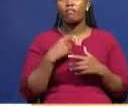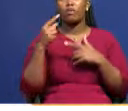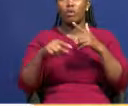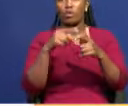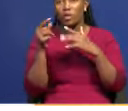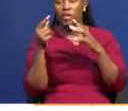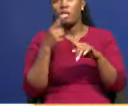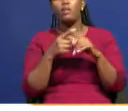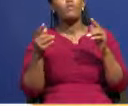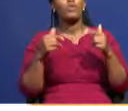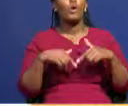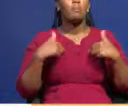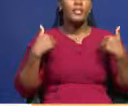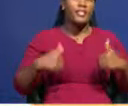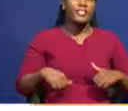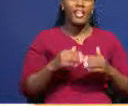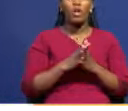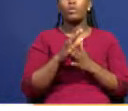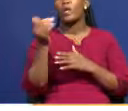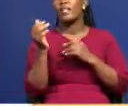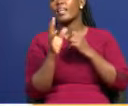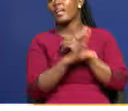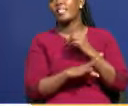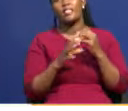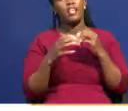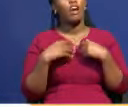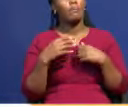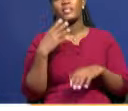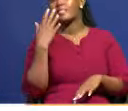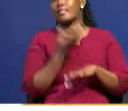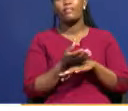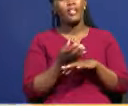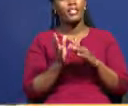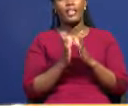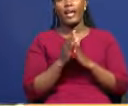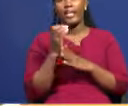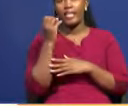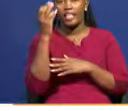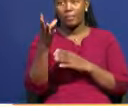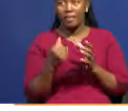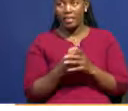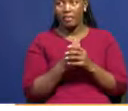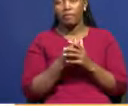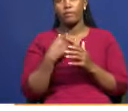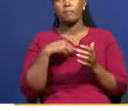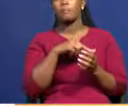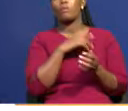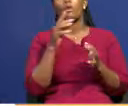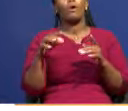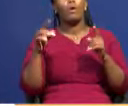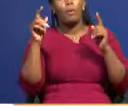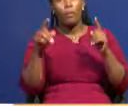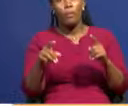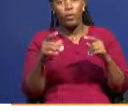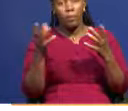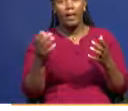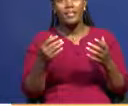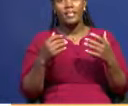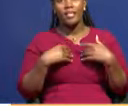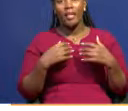China or wherever, mm-hmm. they've become so, so expensive on our budget. Okay. So we are lingering some. We need to do what we call